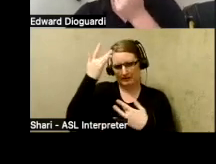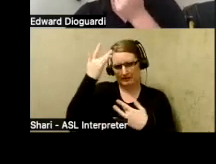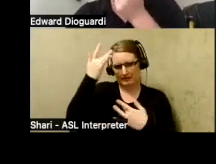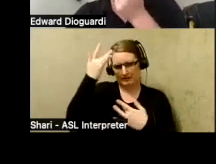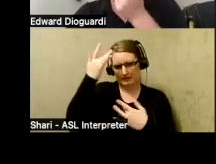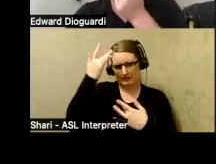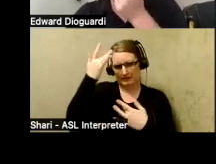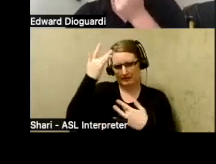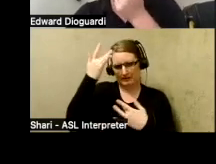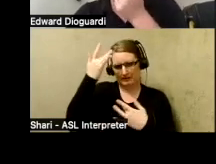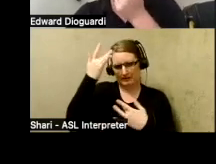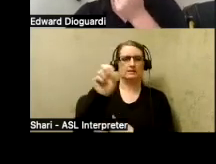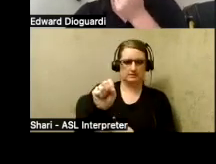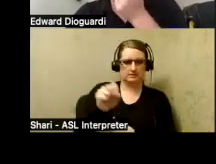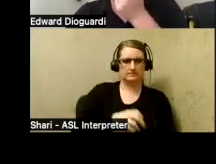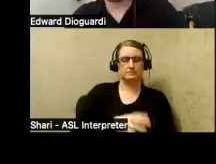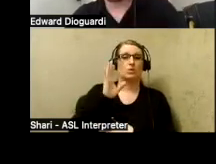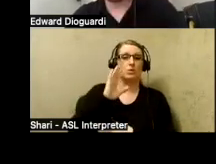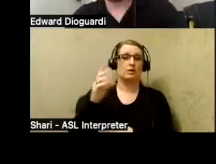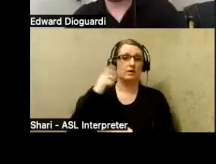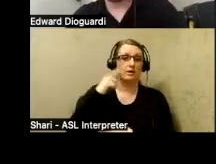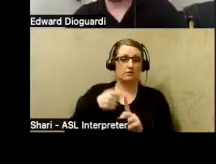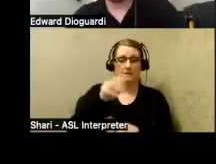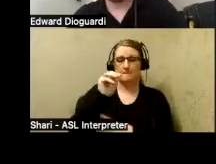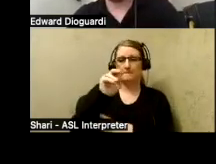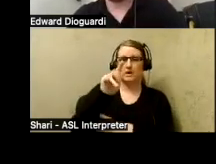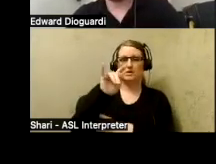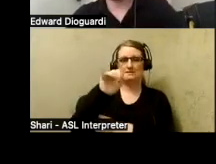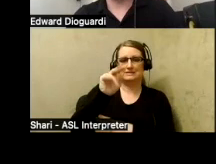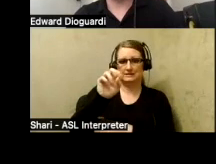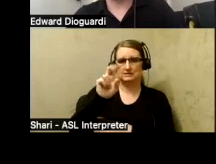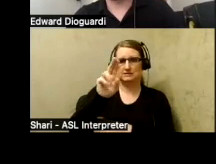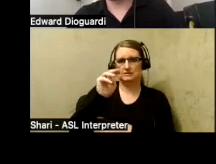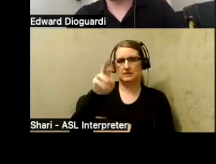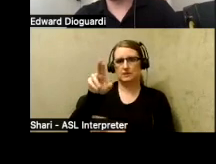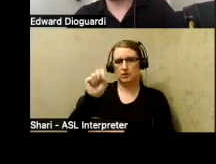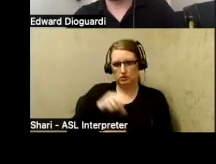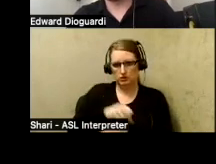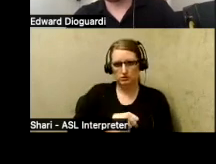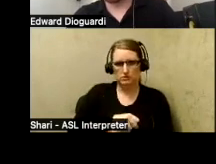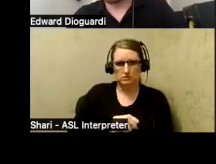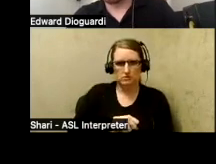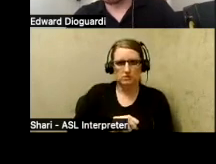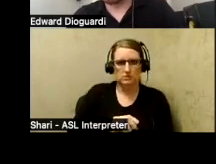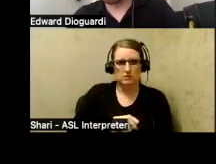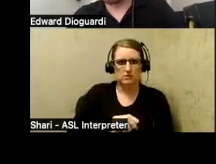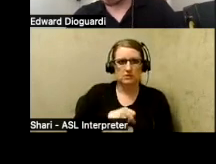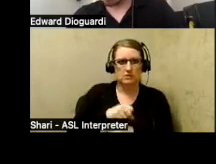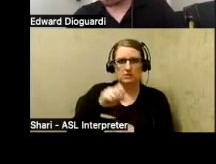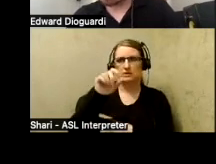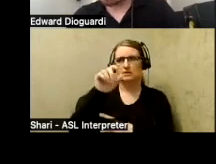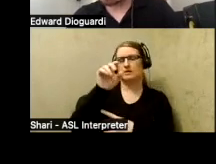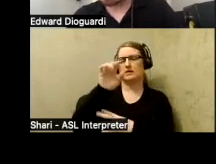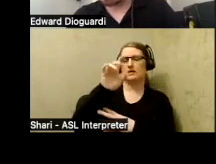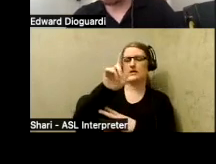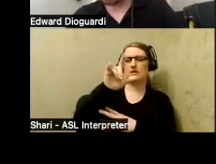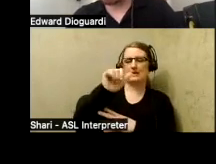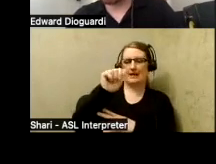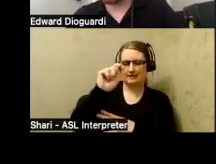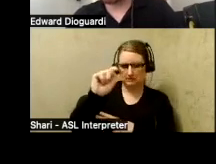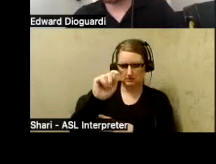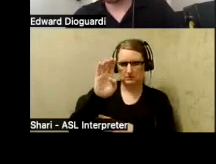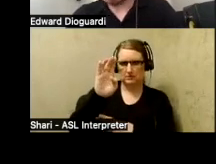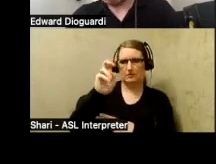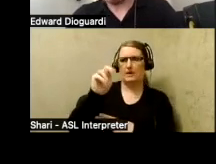hear from Martin Summers, the Greene Clinic, Fontaine House, and Liat Ben-Moshe. The second panel of the